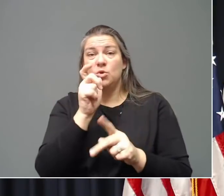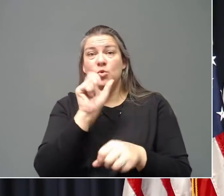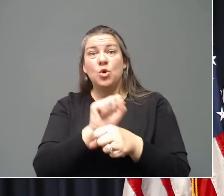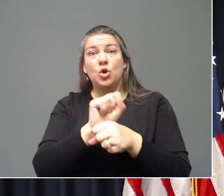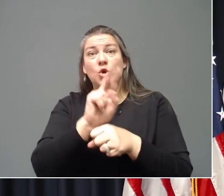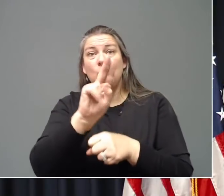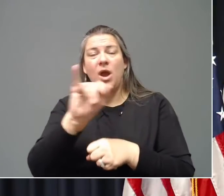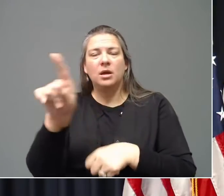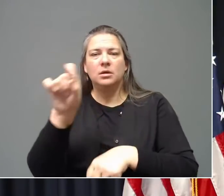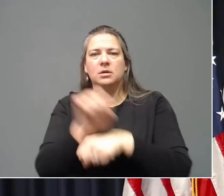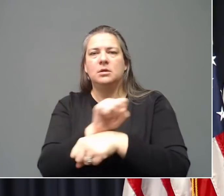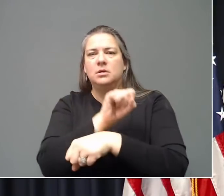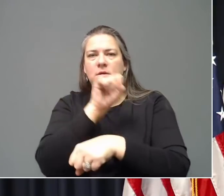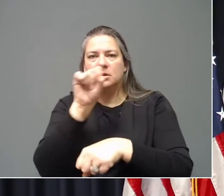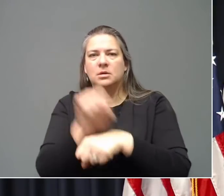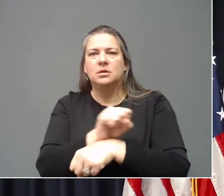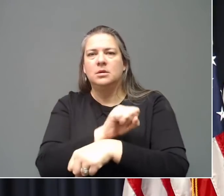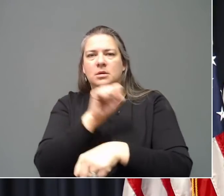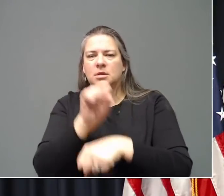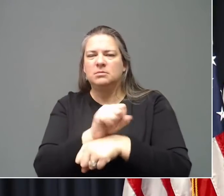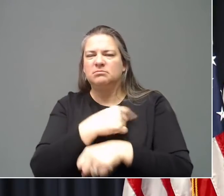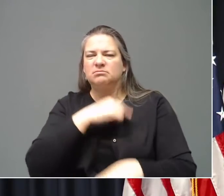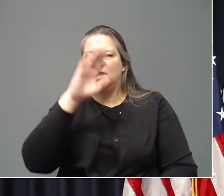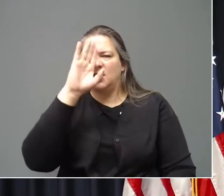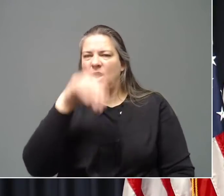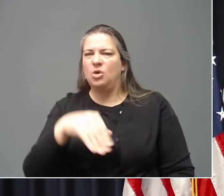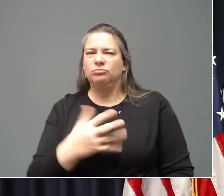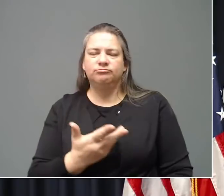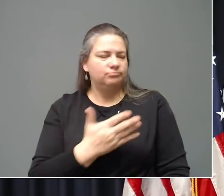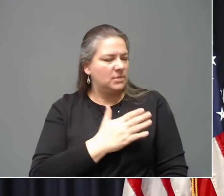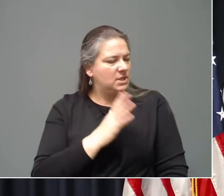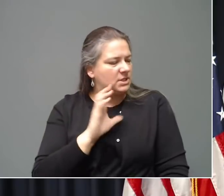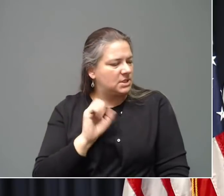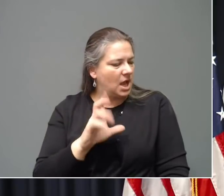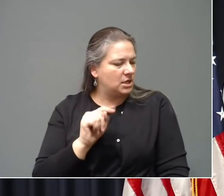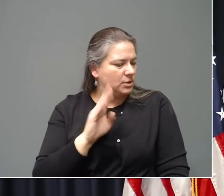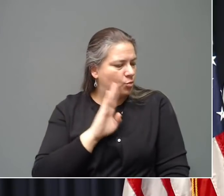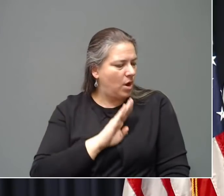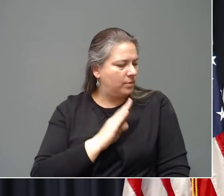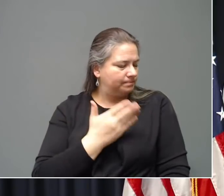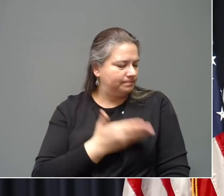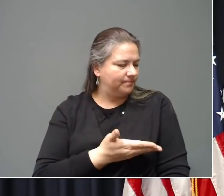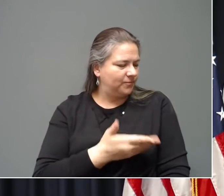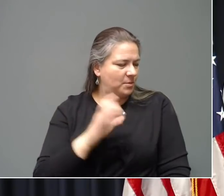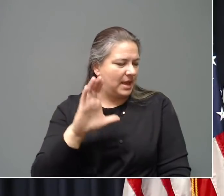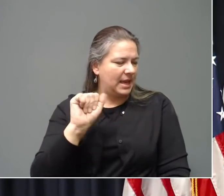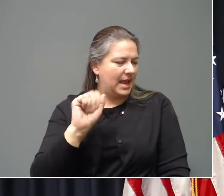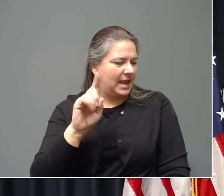really hard. Scott Brown, WKDZ Radio and Katie's.